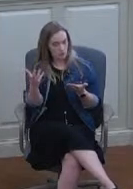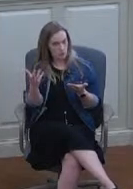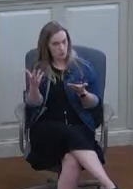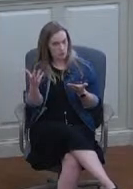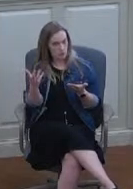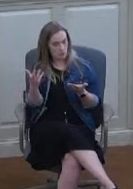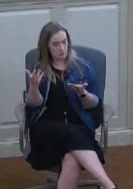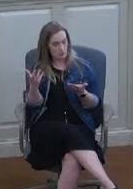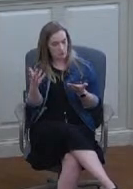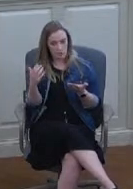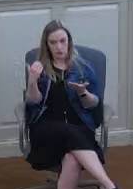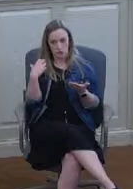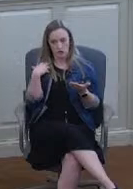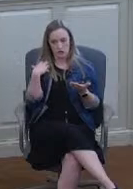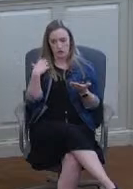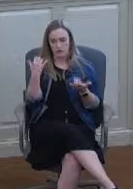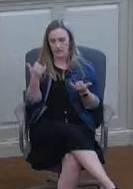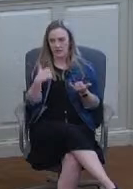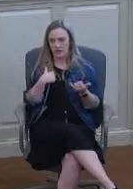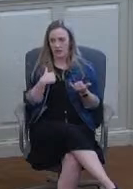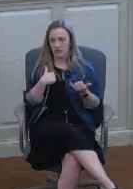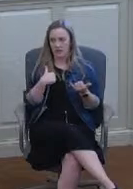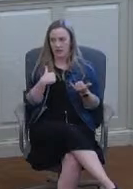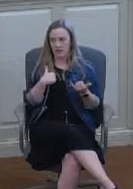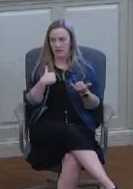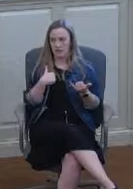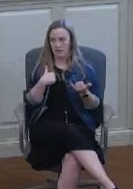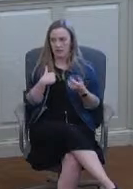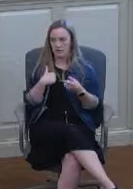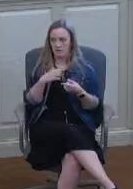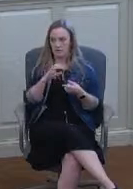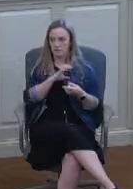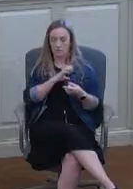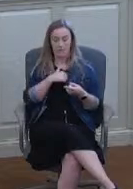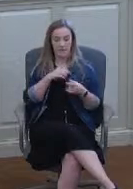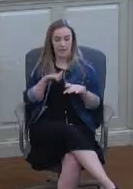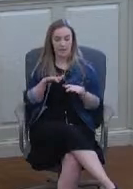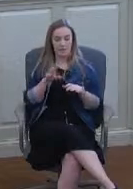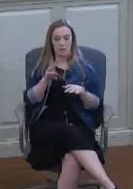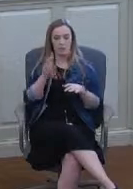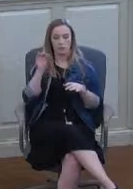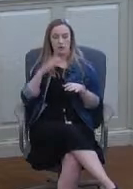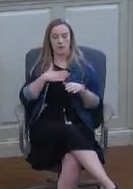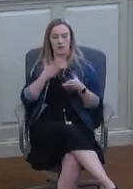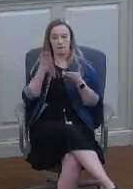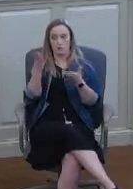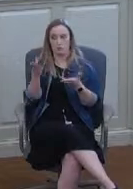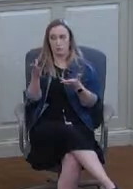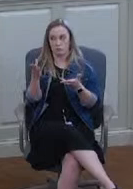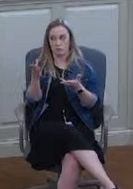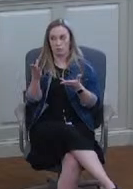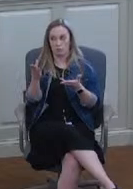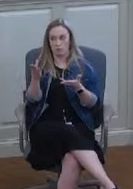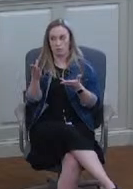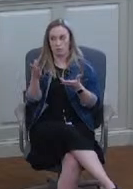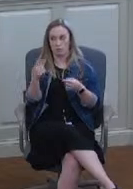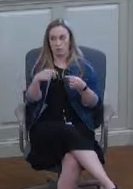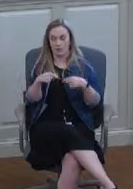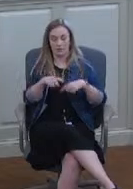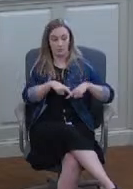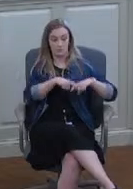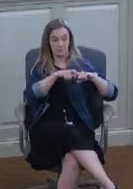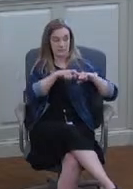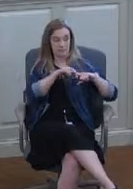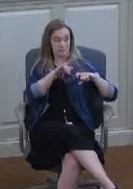the chair will entertain a motion to, Well, I'll withdraw my motion then, and we'll go back to table it,